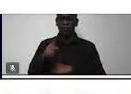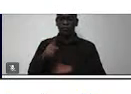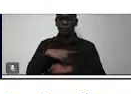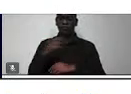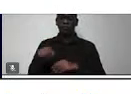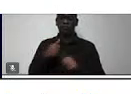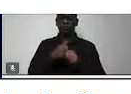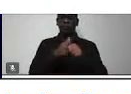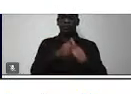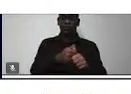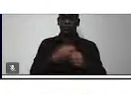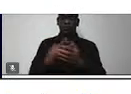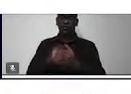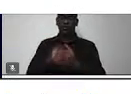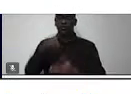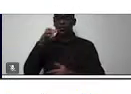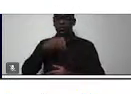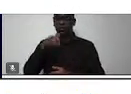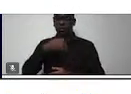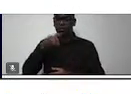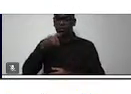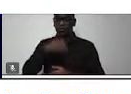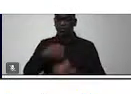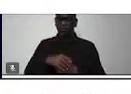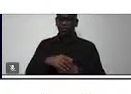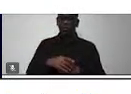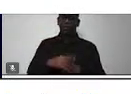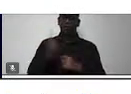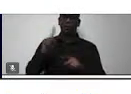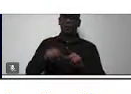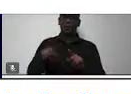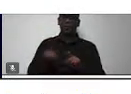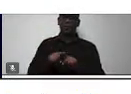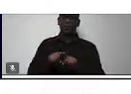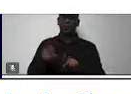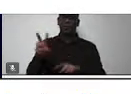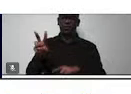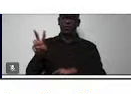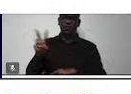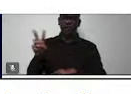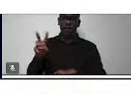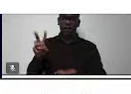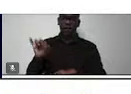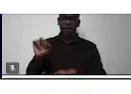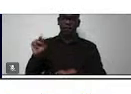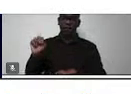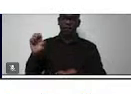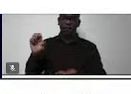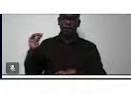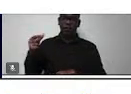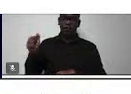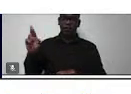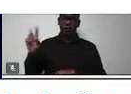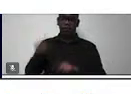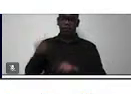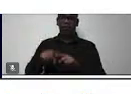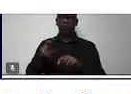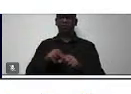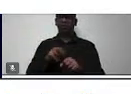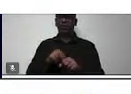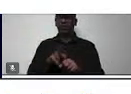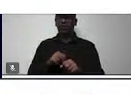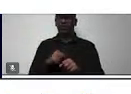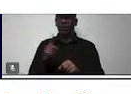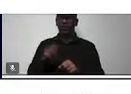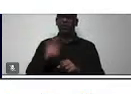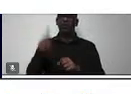by beverages, spirits and vinegar. That's actually where our wines are. And then thirdly, followed by preparations of